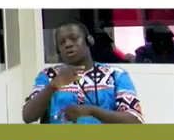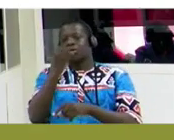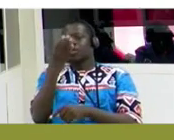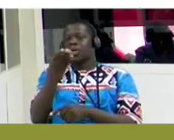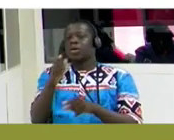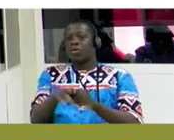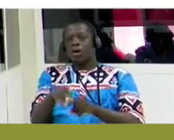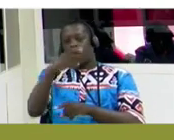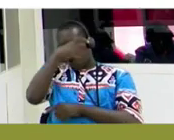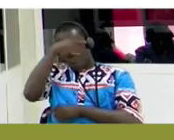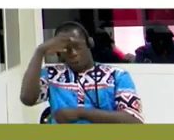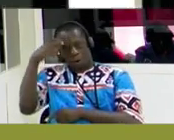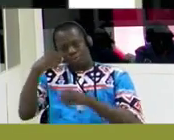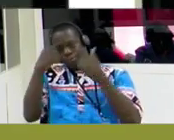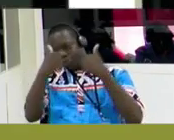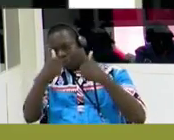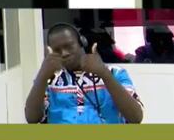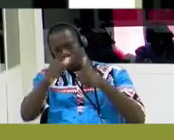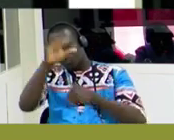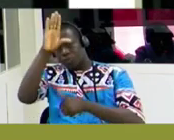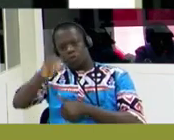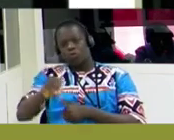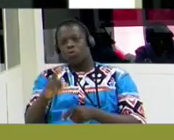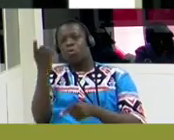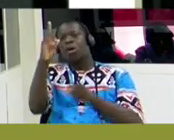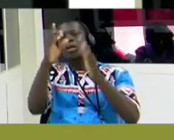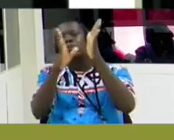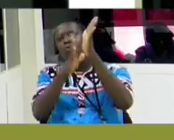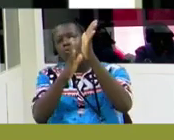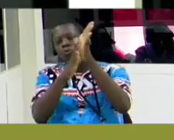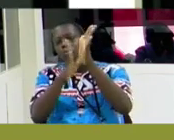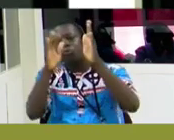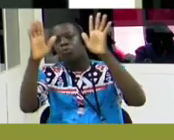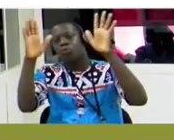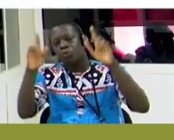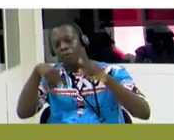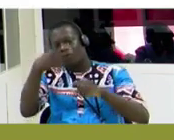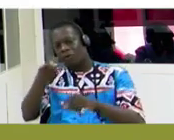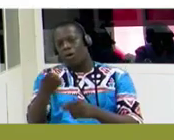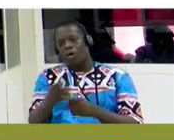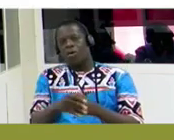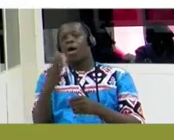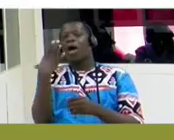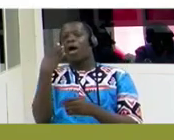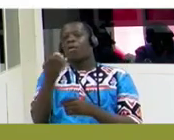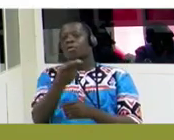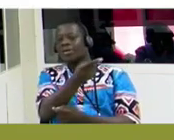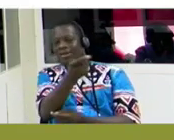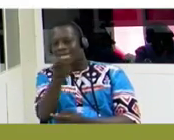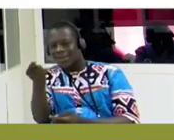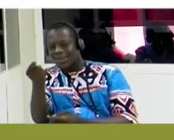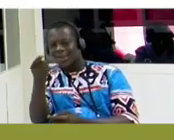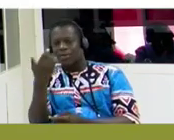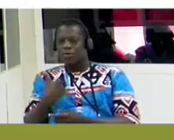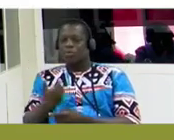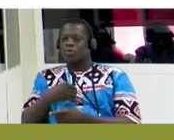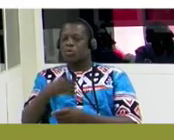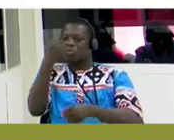Well done. What was he congratulating you for? How these people were maltreated.